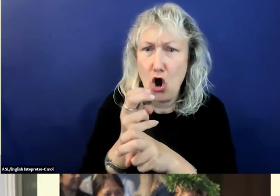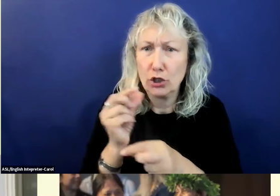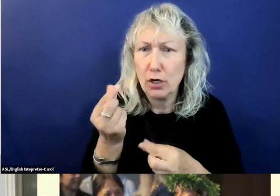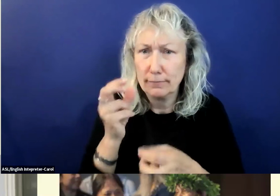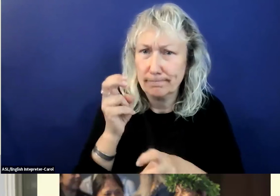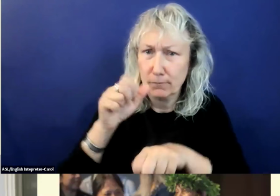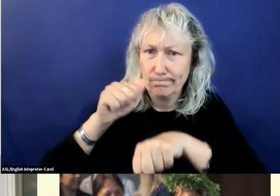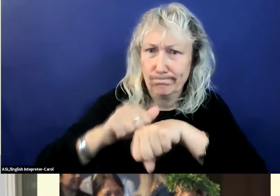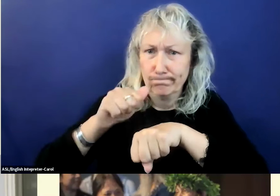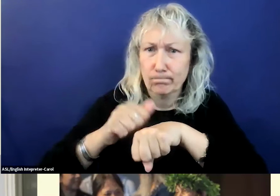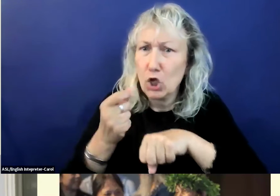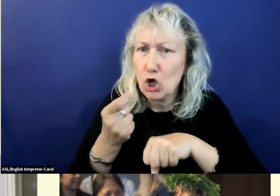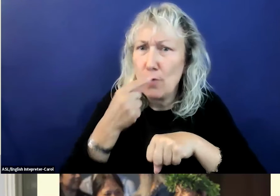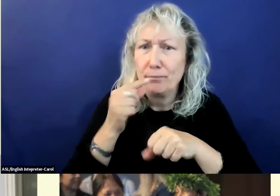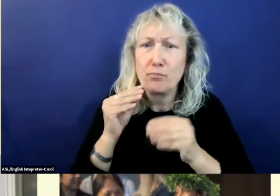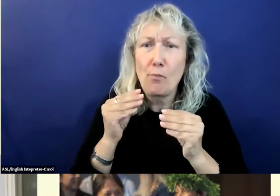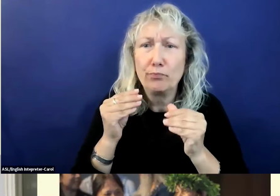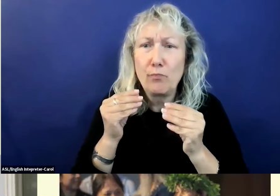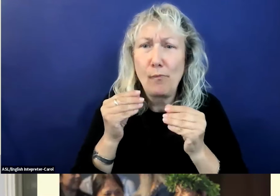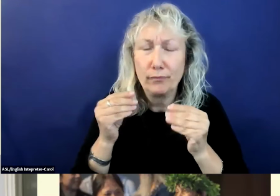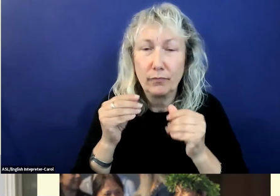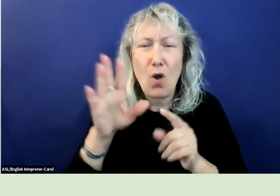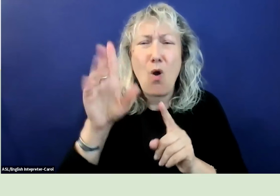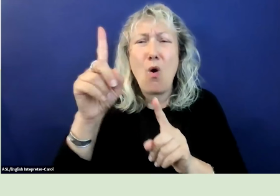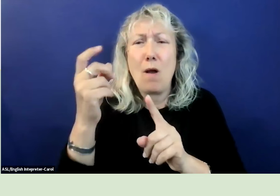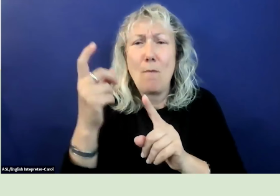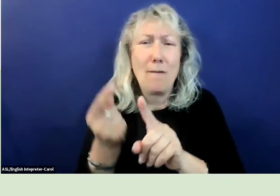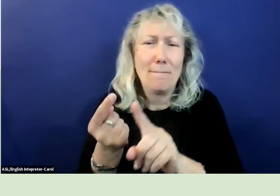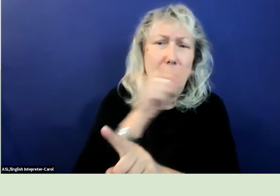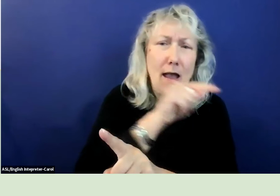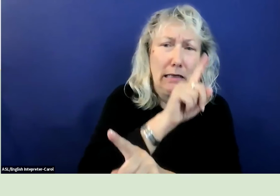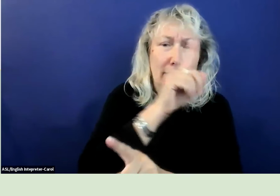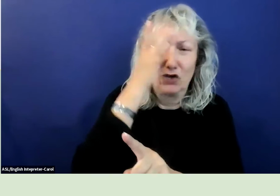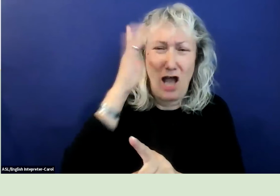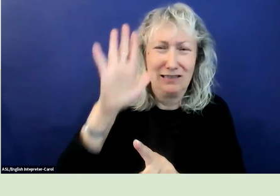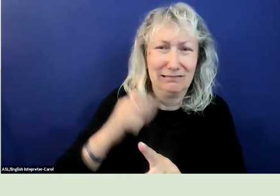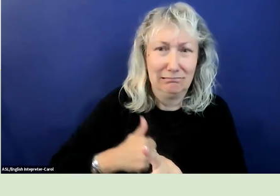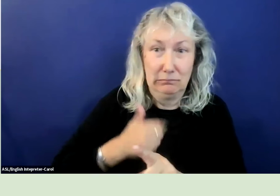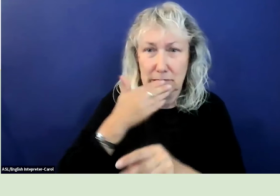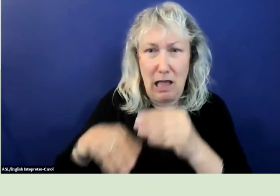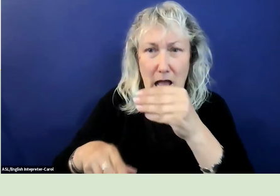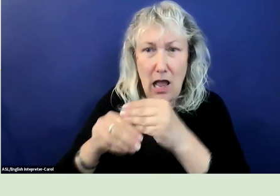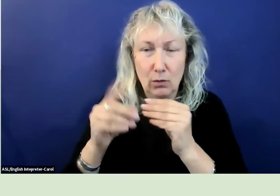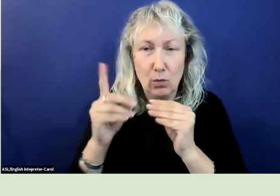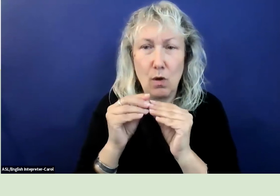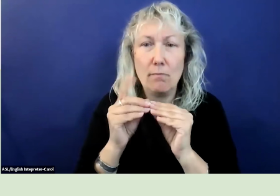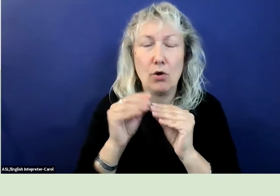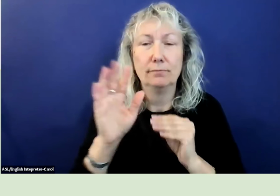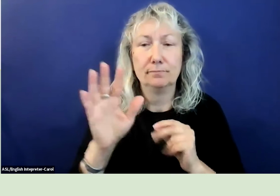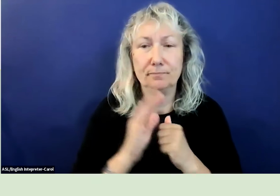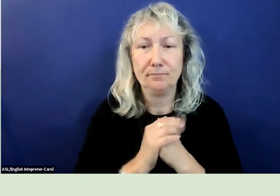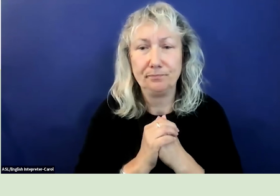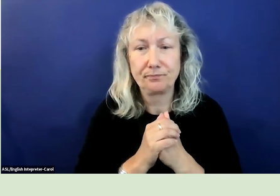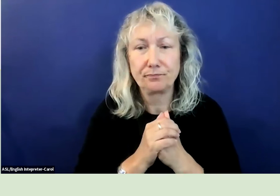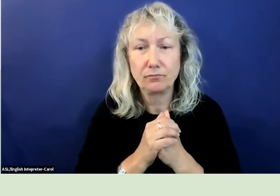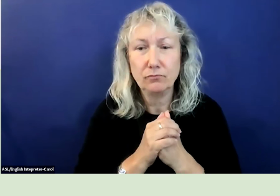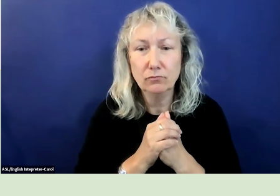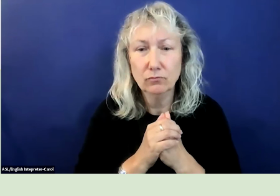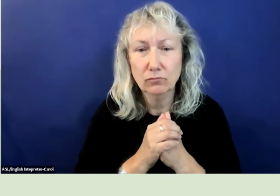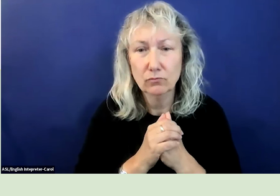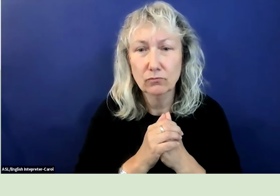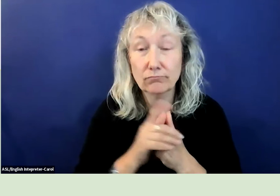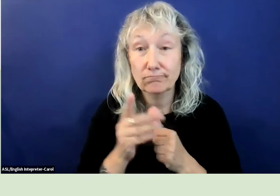Oh, I'm sorry, go back to the last one, I'm sorry. And the third one that I want to touch on is, it was just